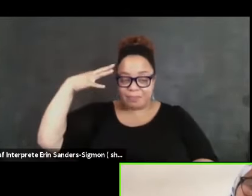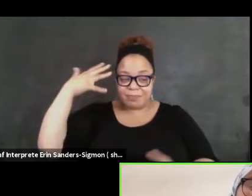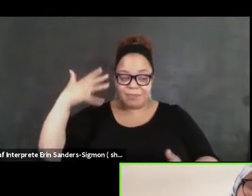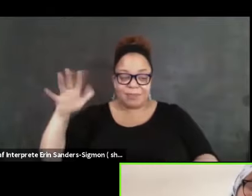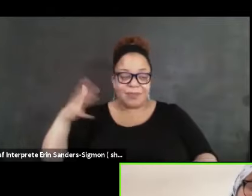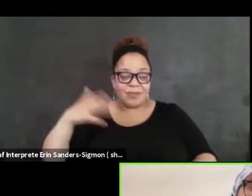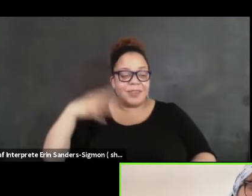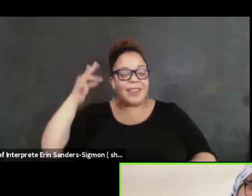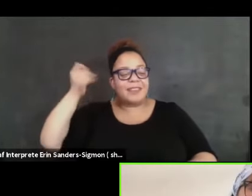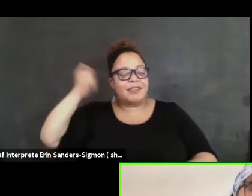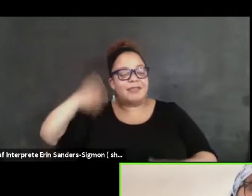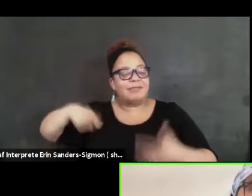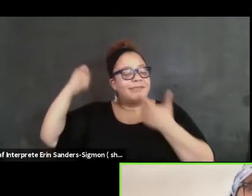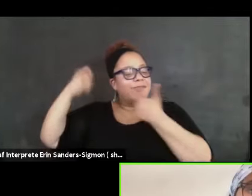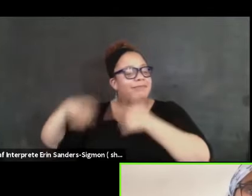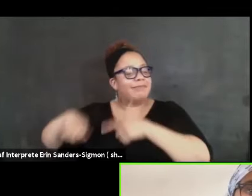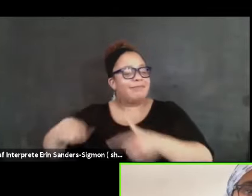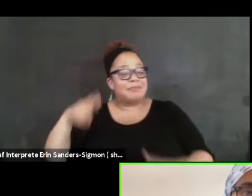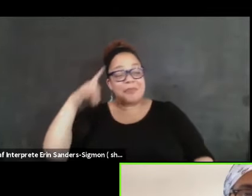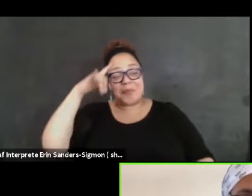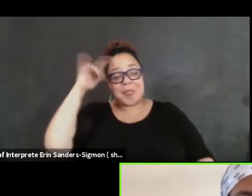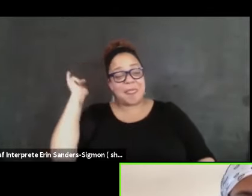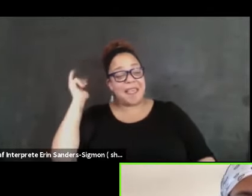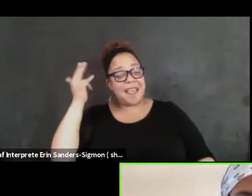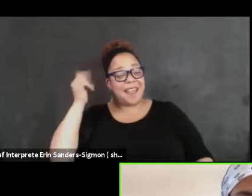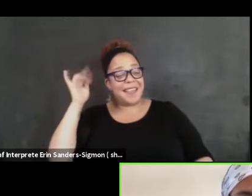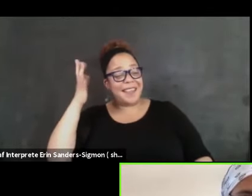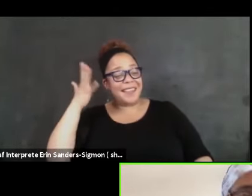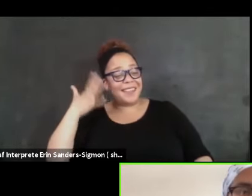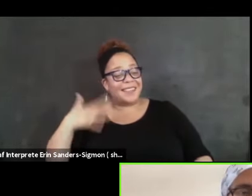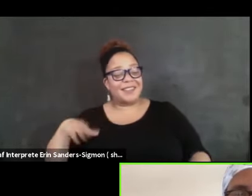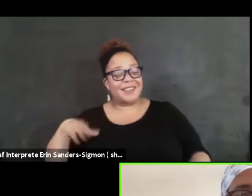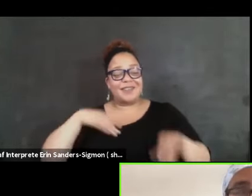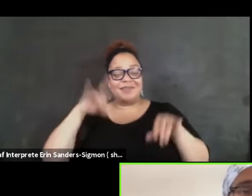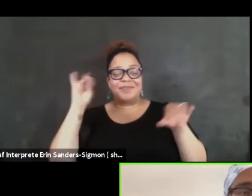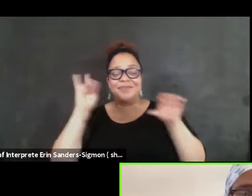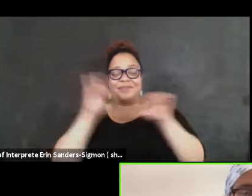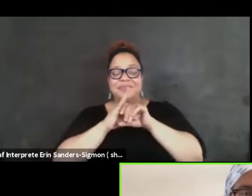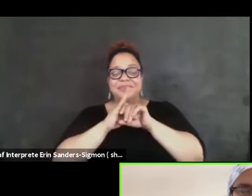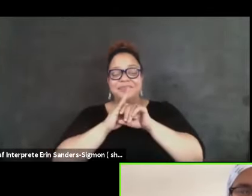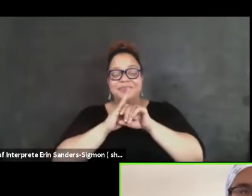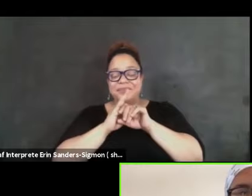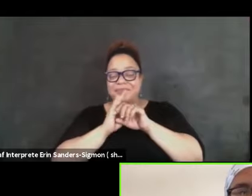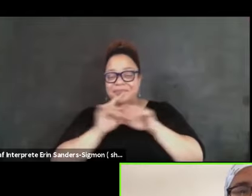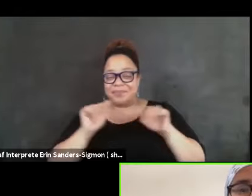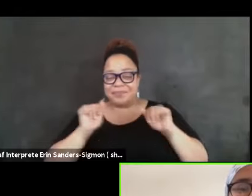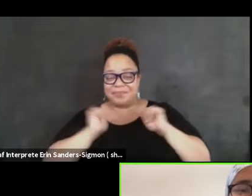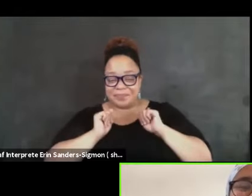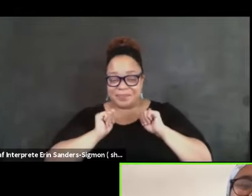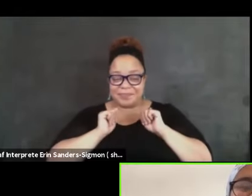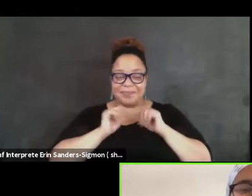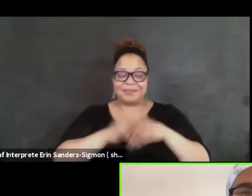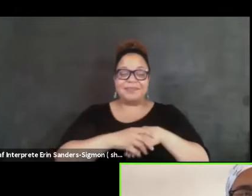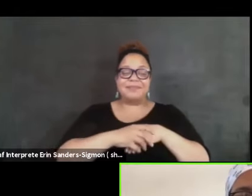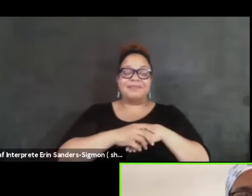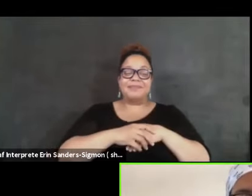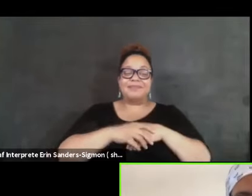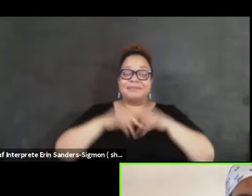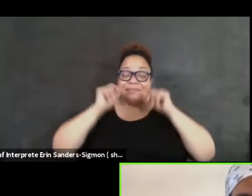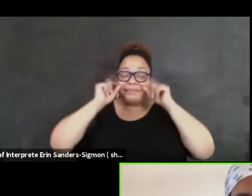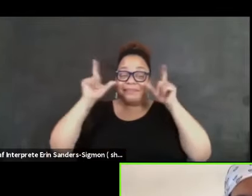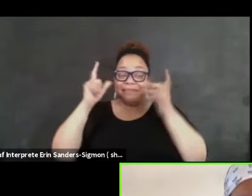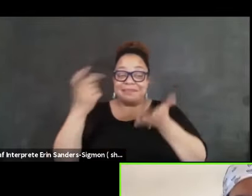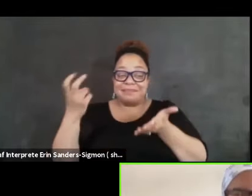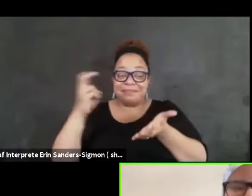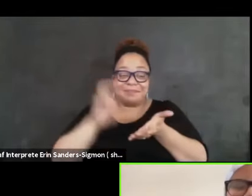to sleep in my own bed, in my own room. Then and only then am I awakened back into reality when